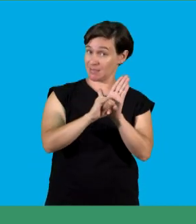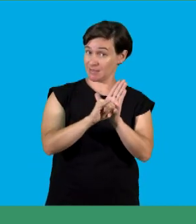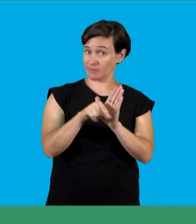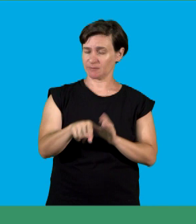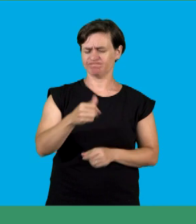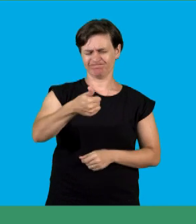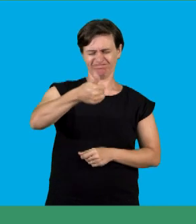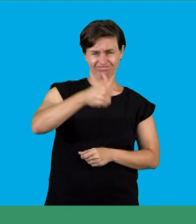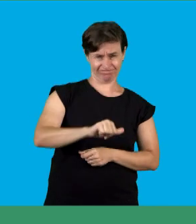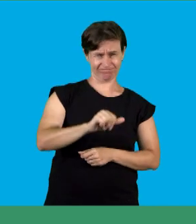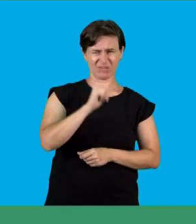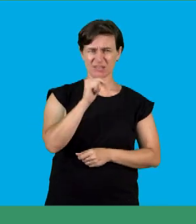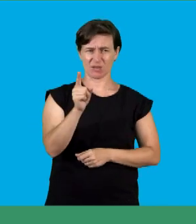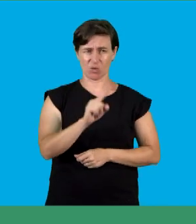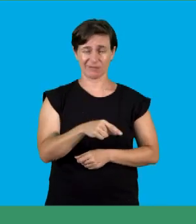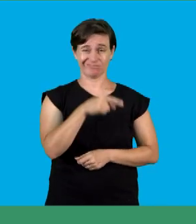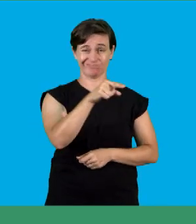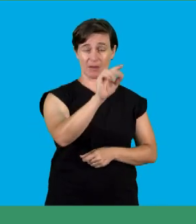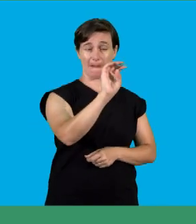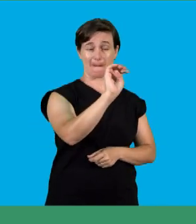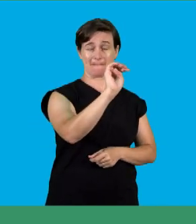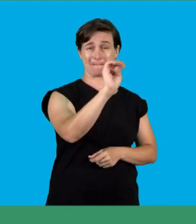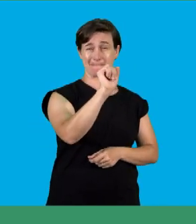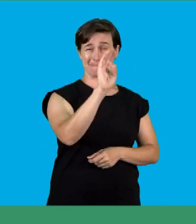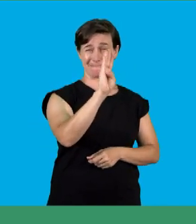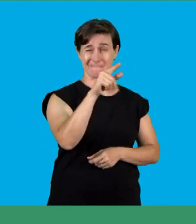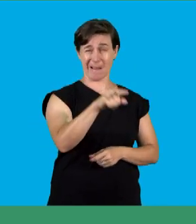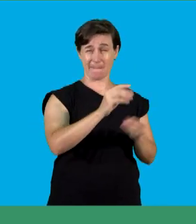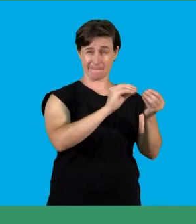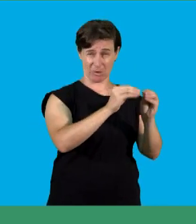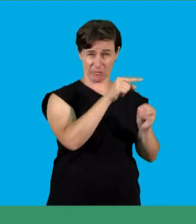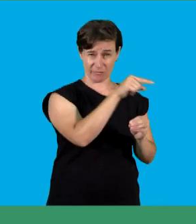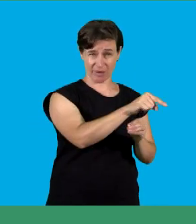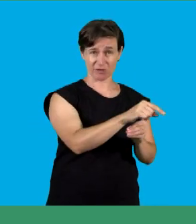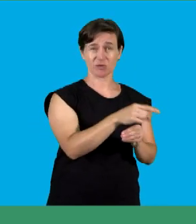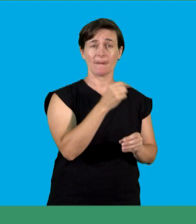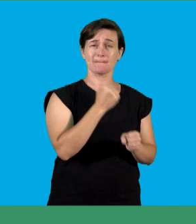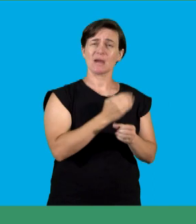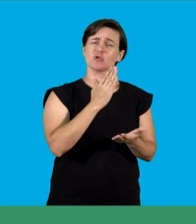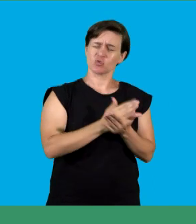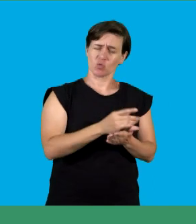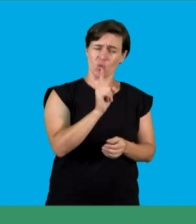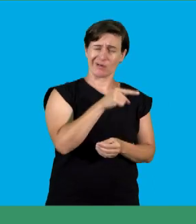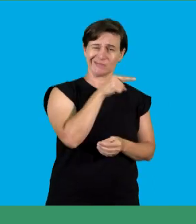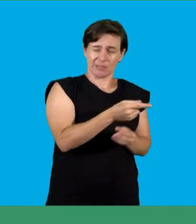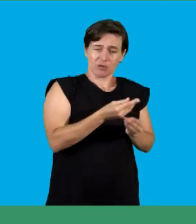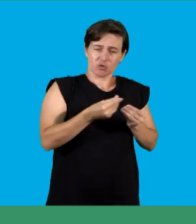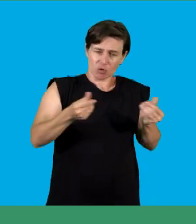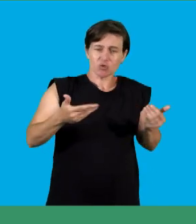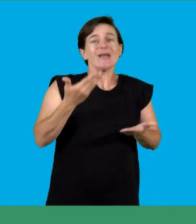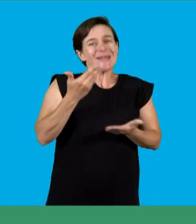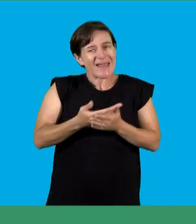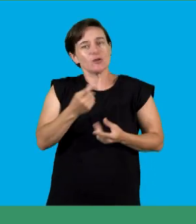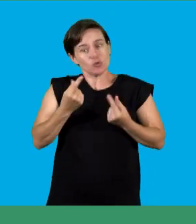first statement says MAP manufacturers ensures that their solution is realistic